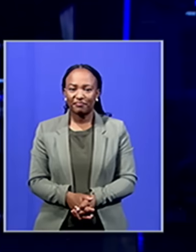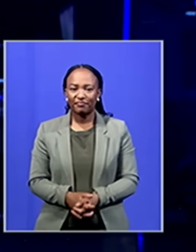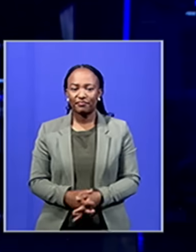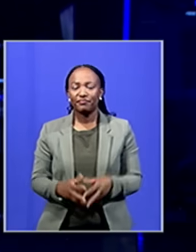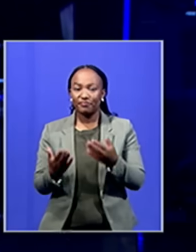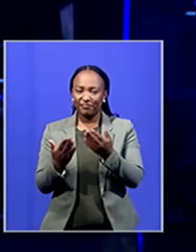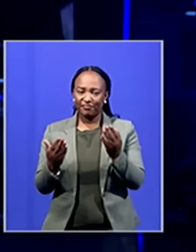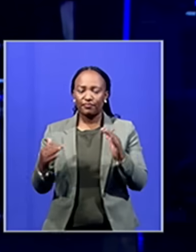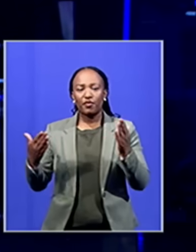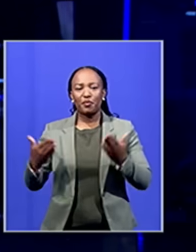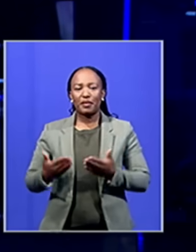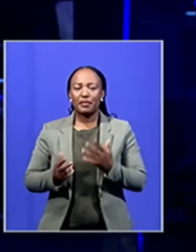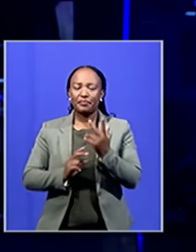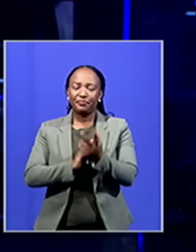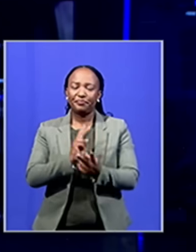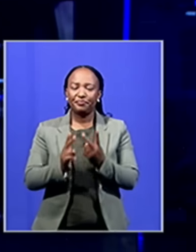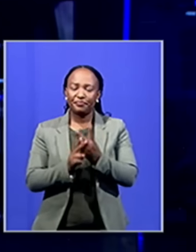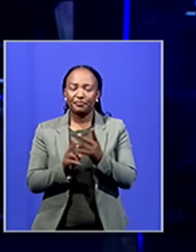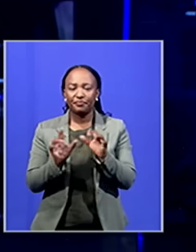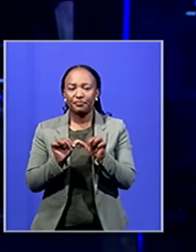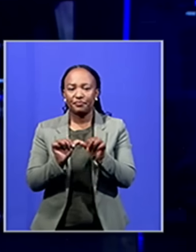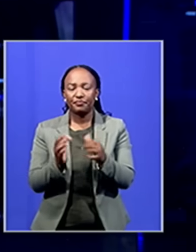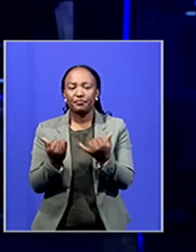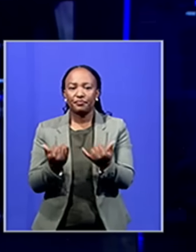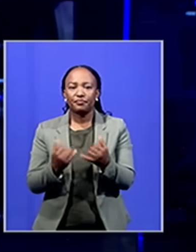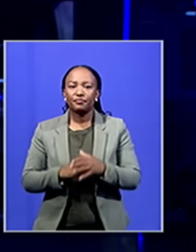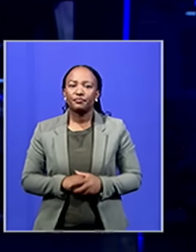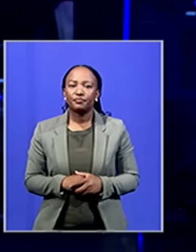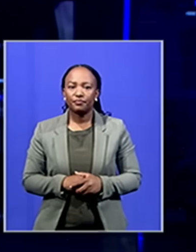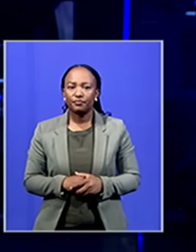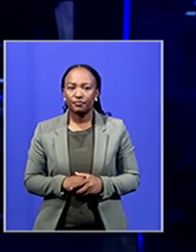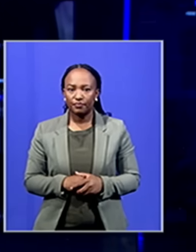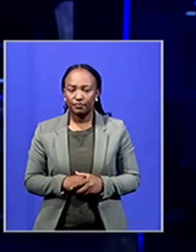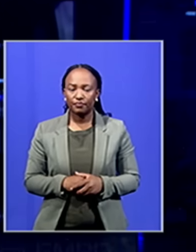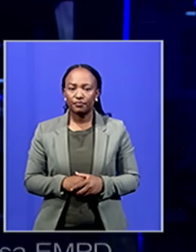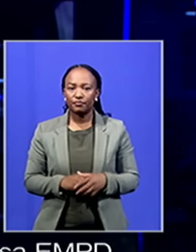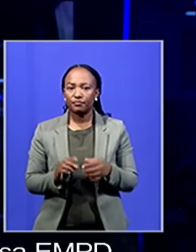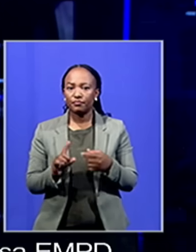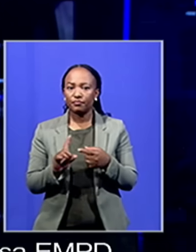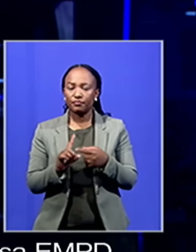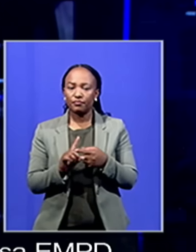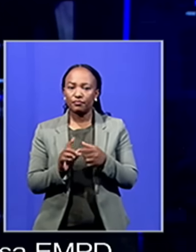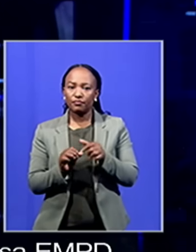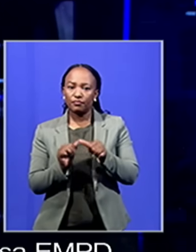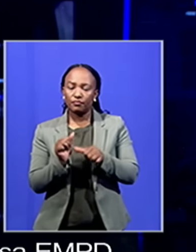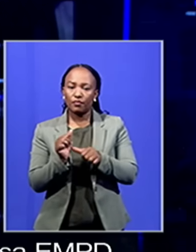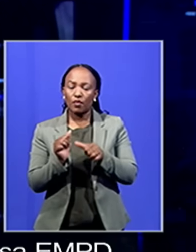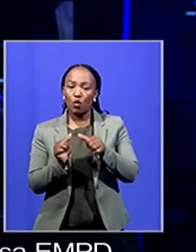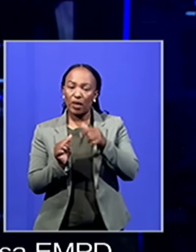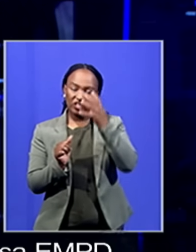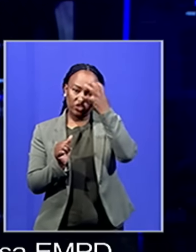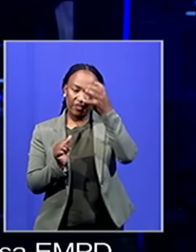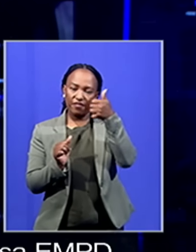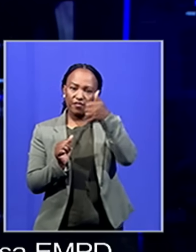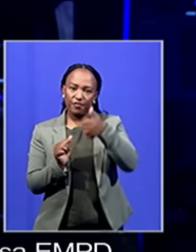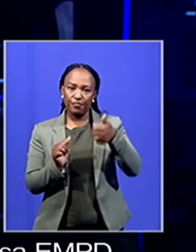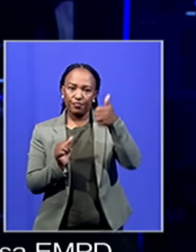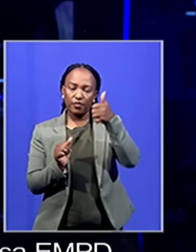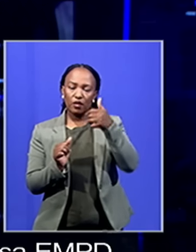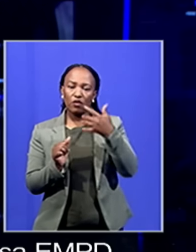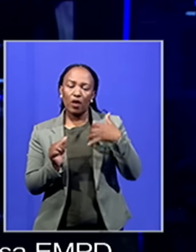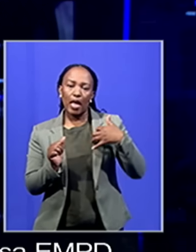Beso re botsagela amohela mokgahlelo kwa bobedi. Motlatsa mohlanka e moholo wa sepolesa sa Ekurhuleni Metro ya kginnweng nakwana